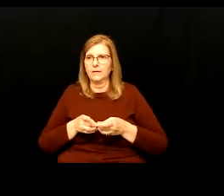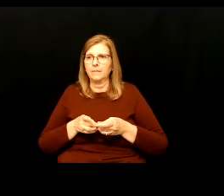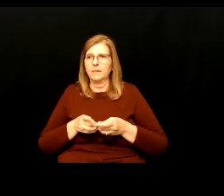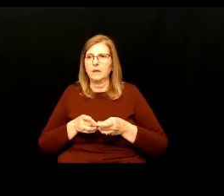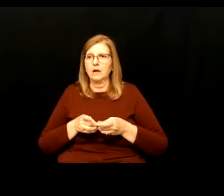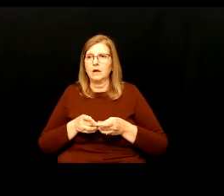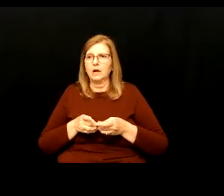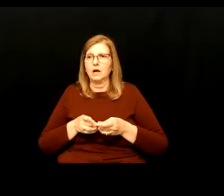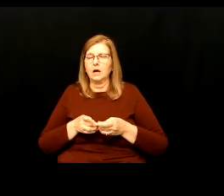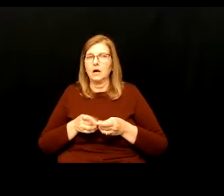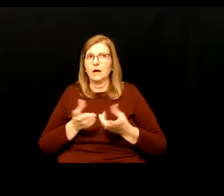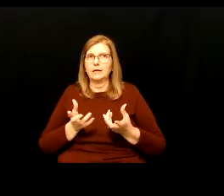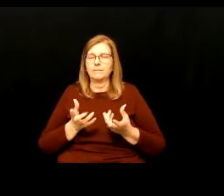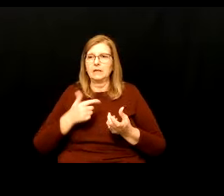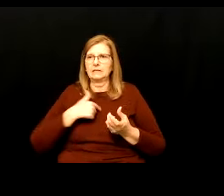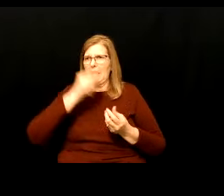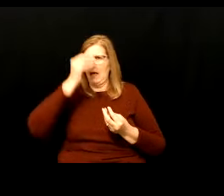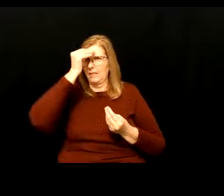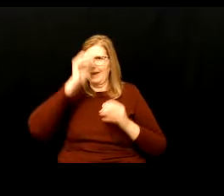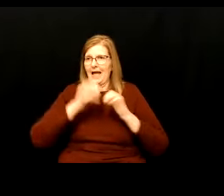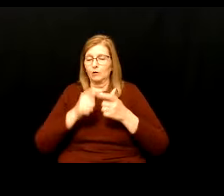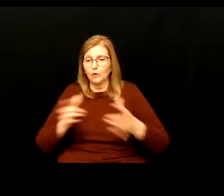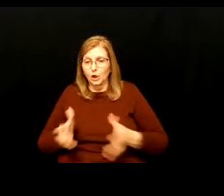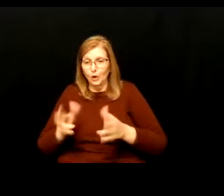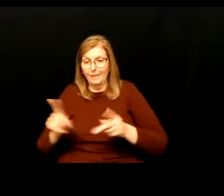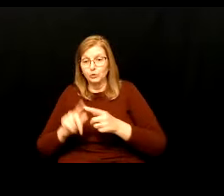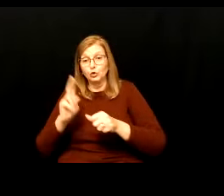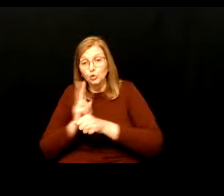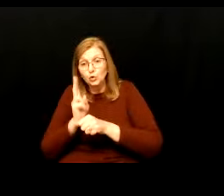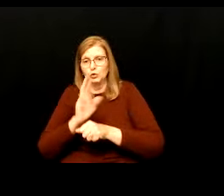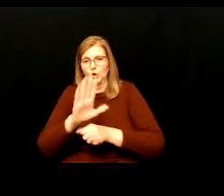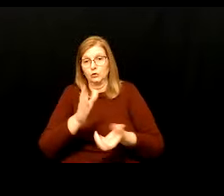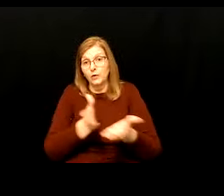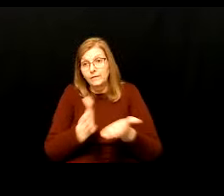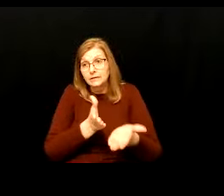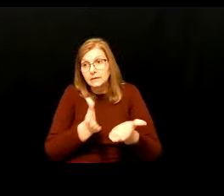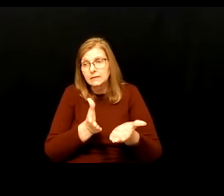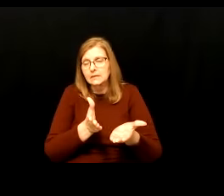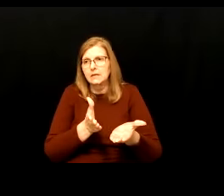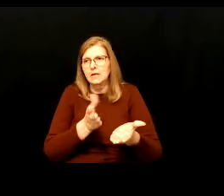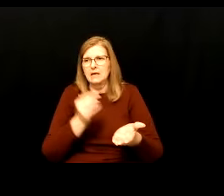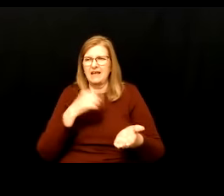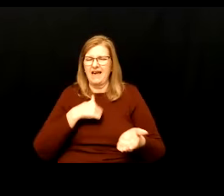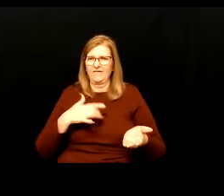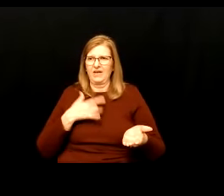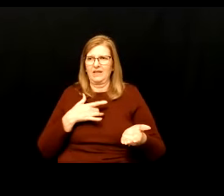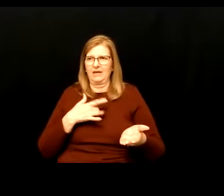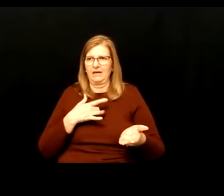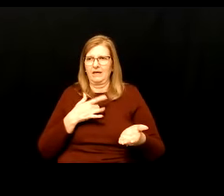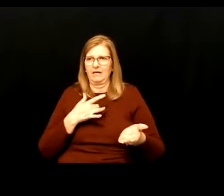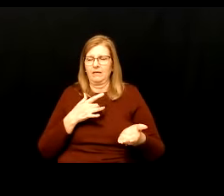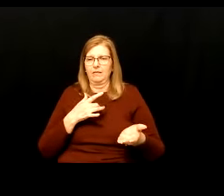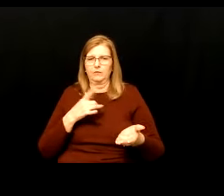as I think about how to encourage people to use your services. And, you know, I felt like they had just designated our pre-ETS worker